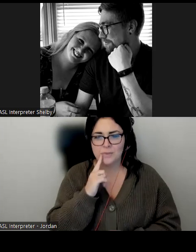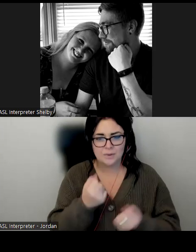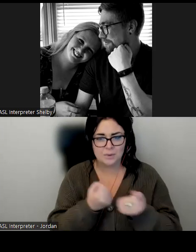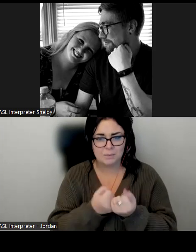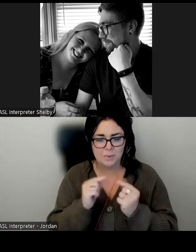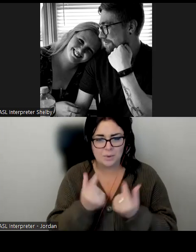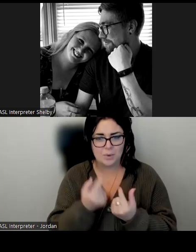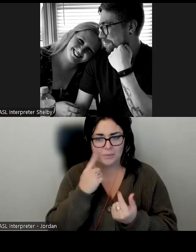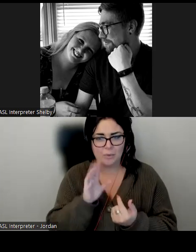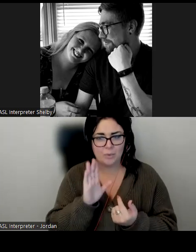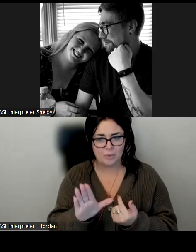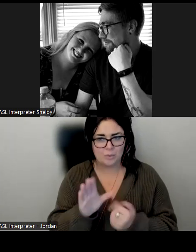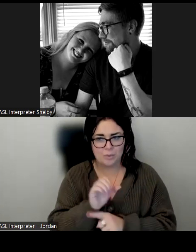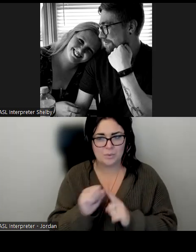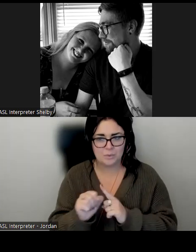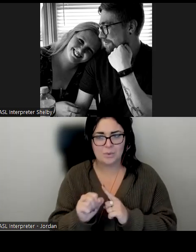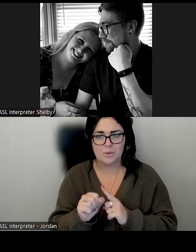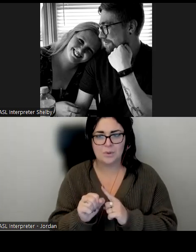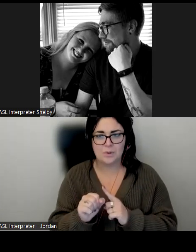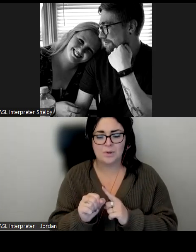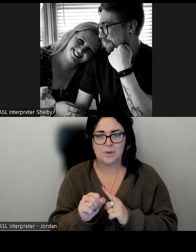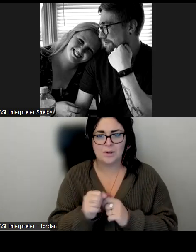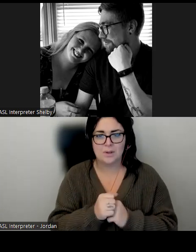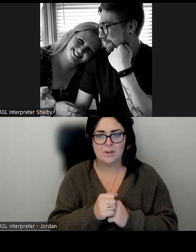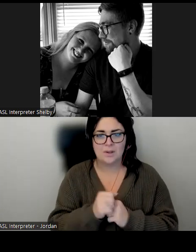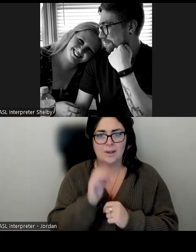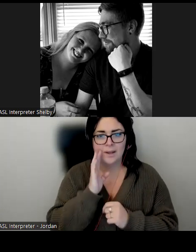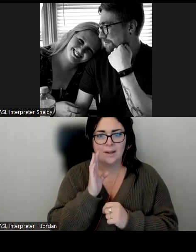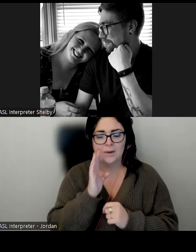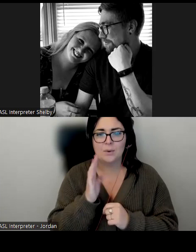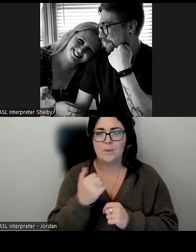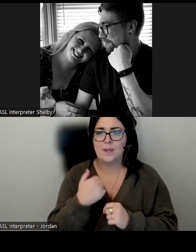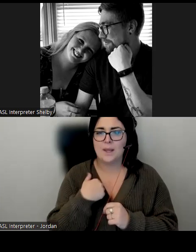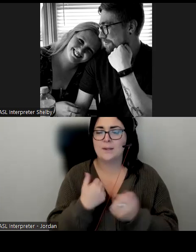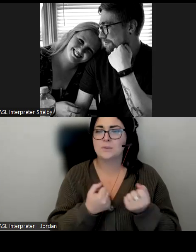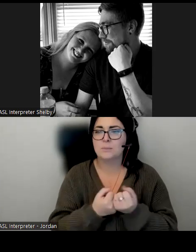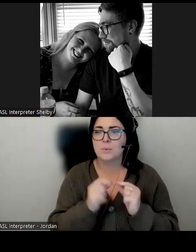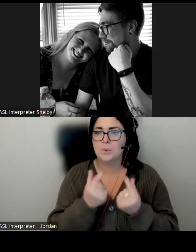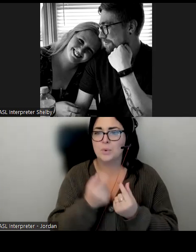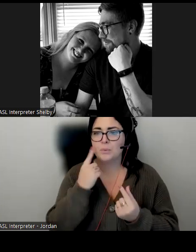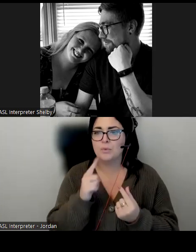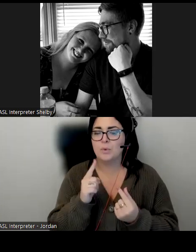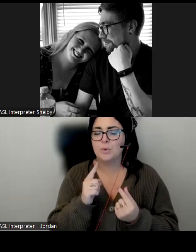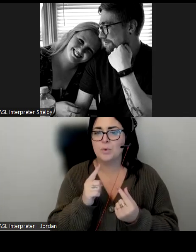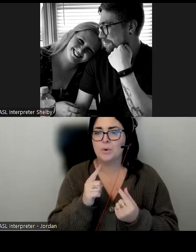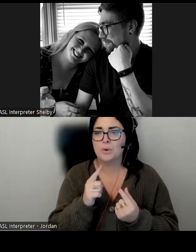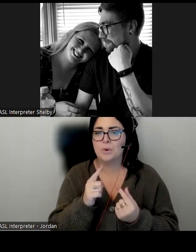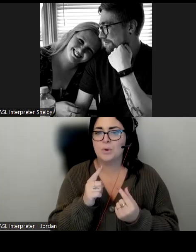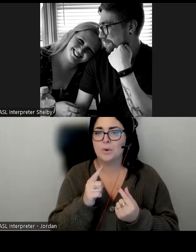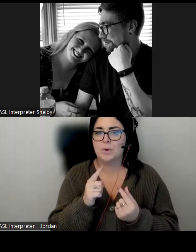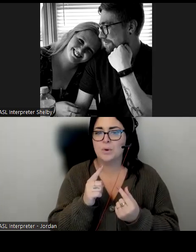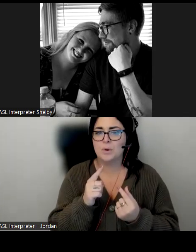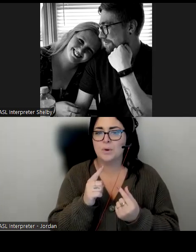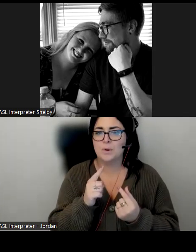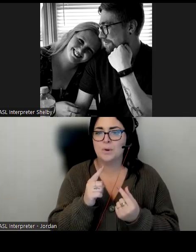for that. I do know there used to exist a support group for folks who